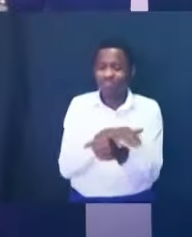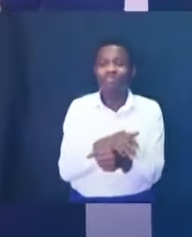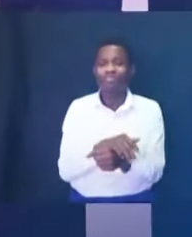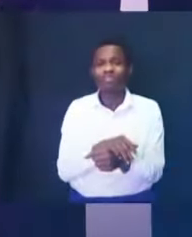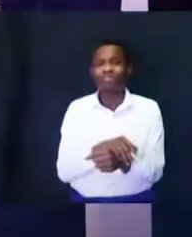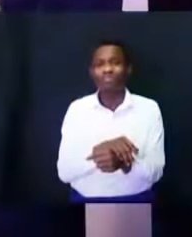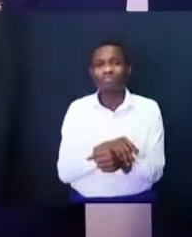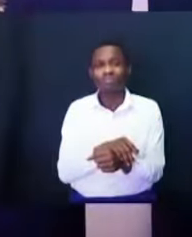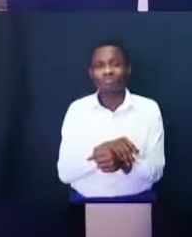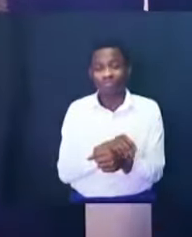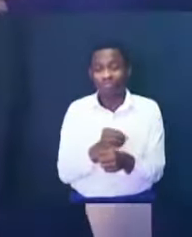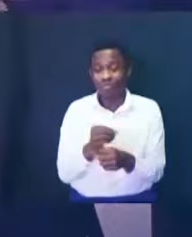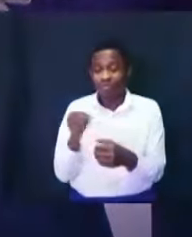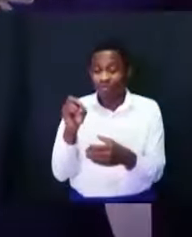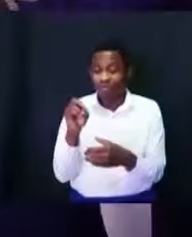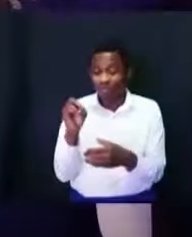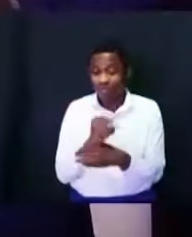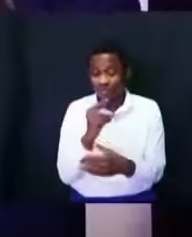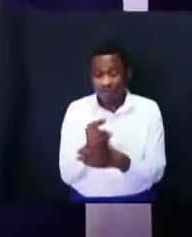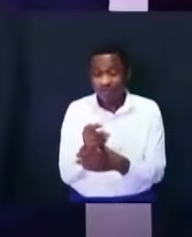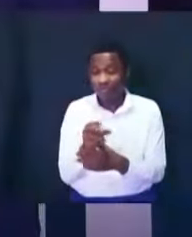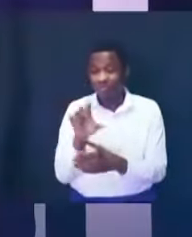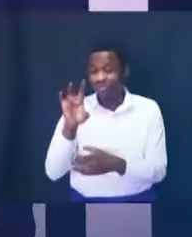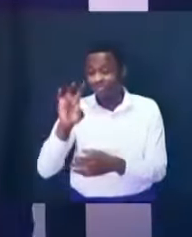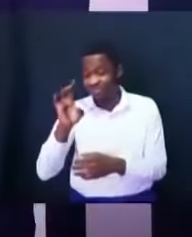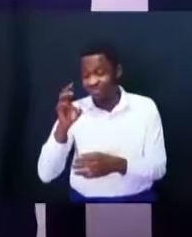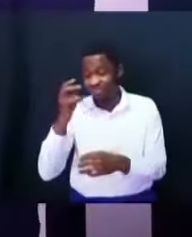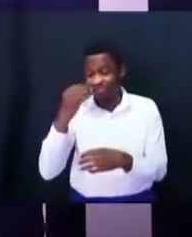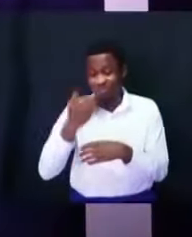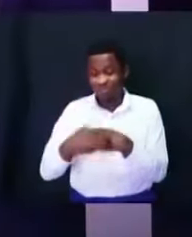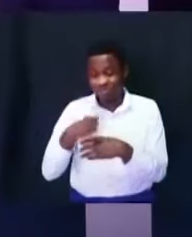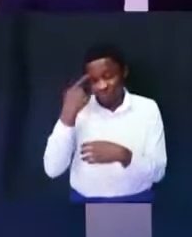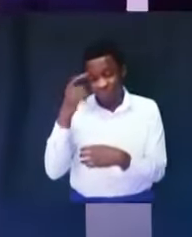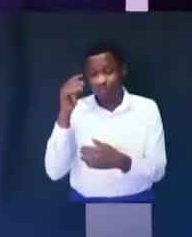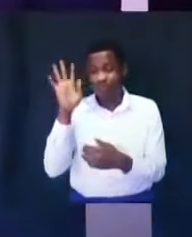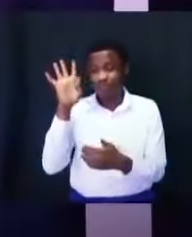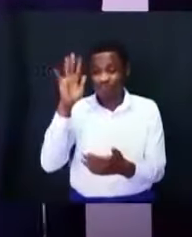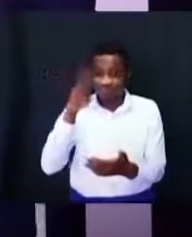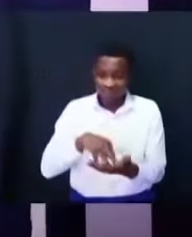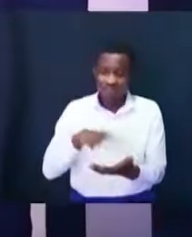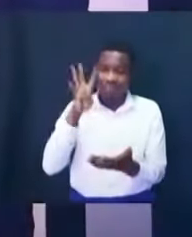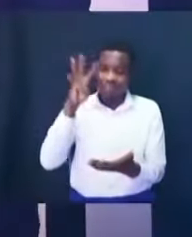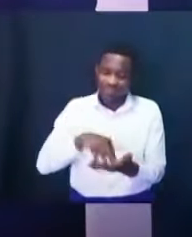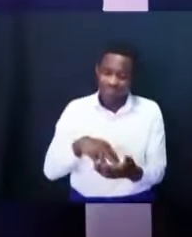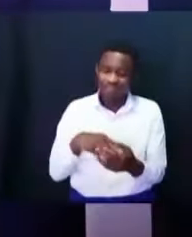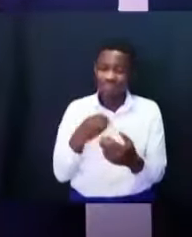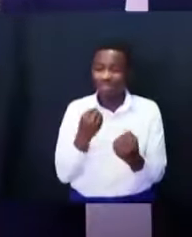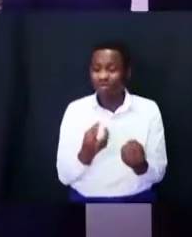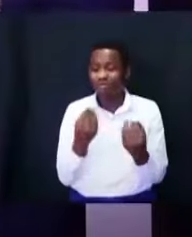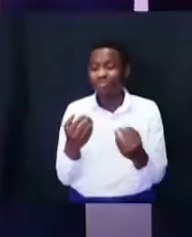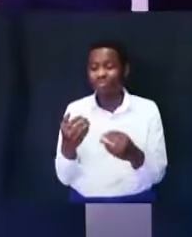got or the Lo for the 4,000 and how many baskets fulls you